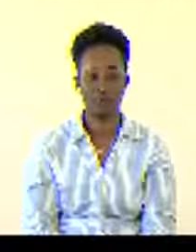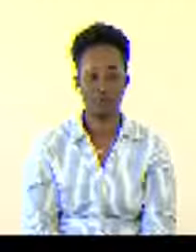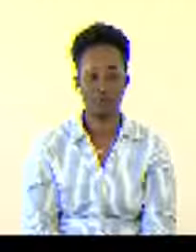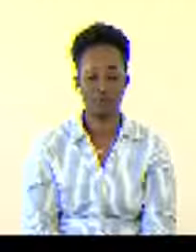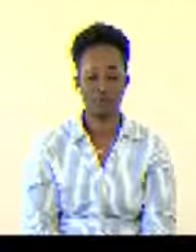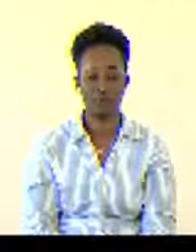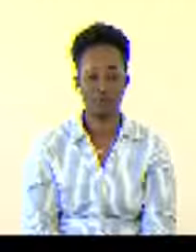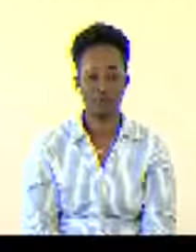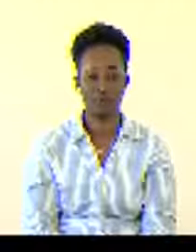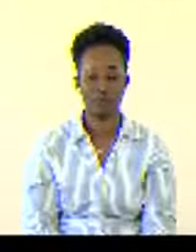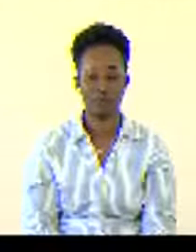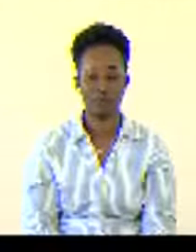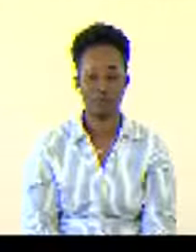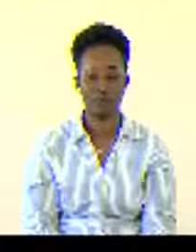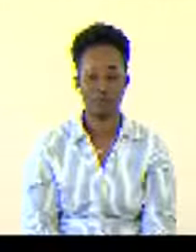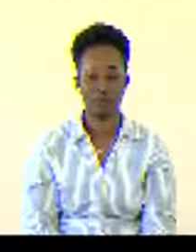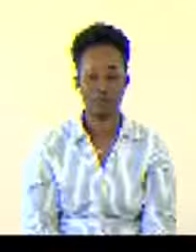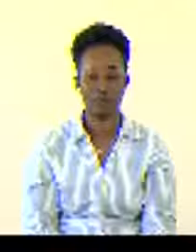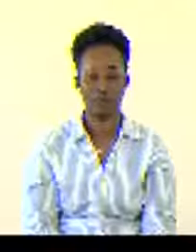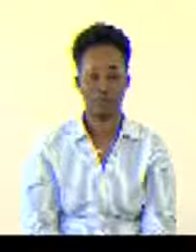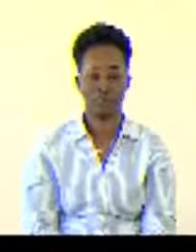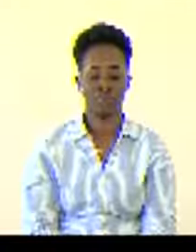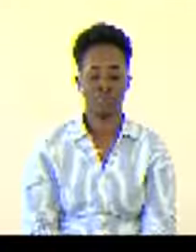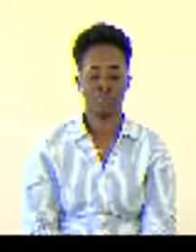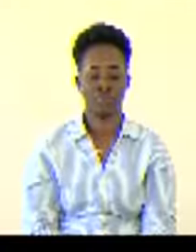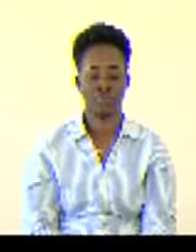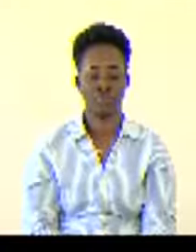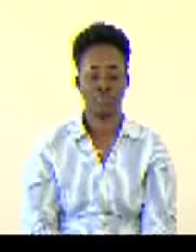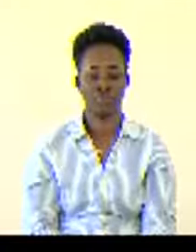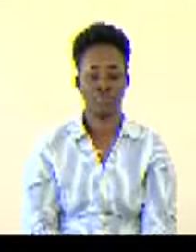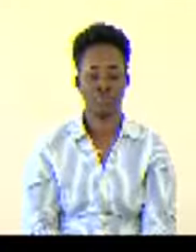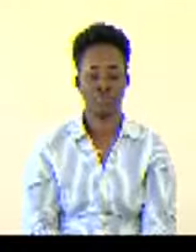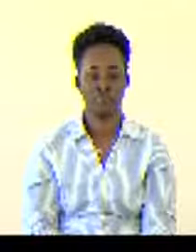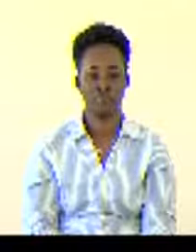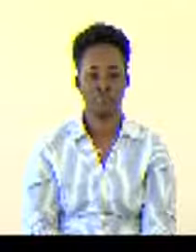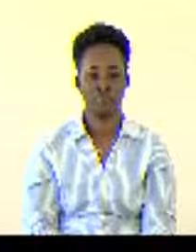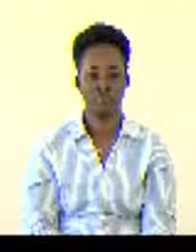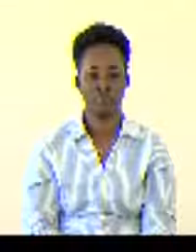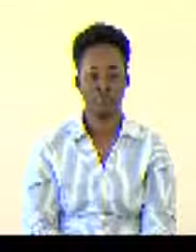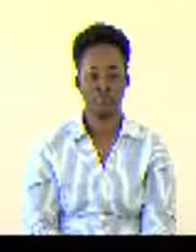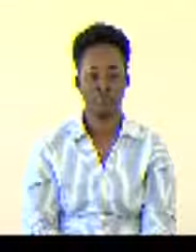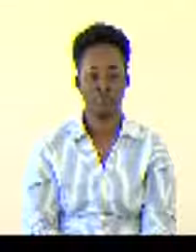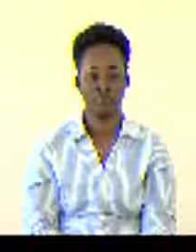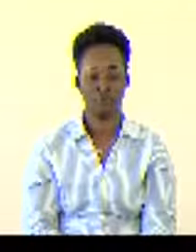and see if you can very well explain this.